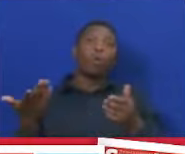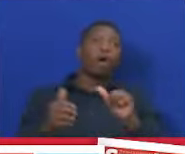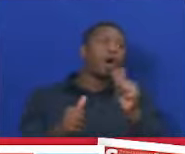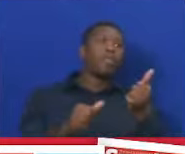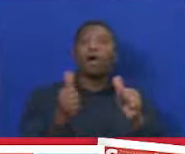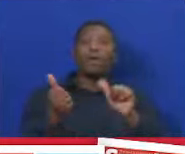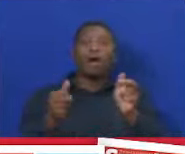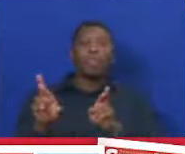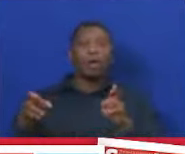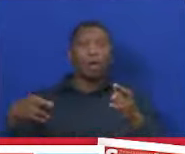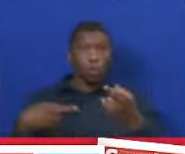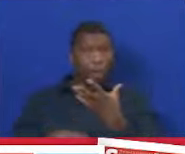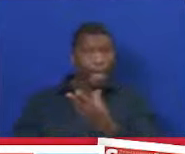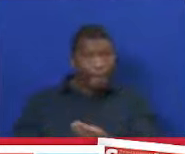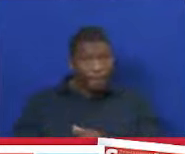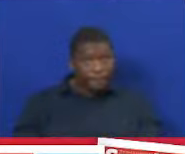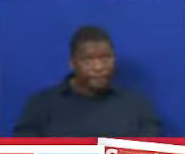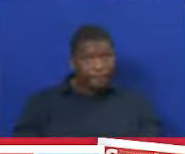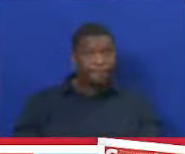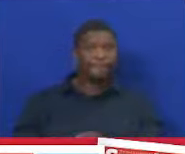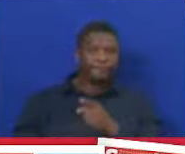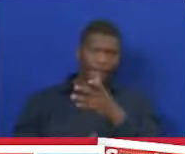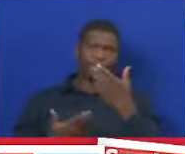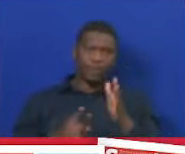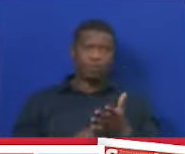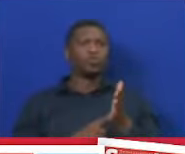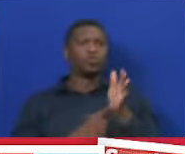to another cottage,